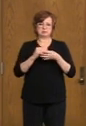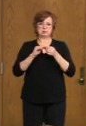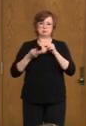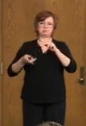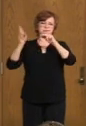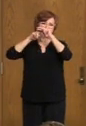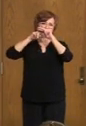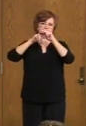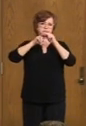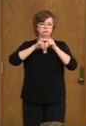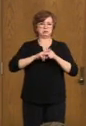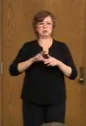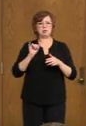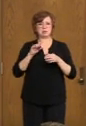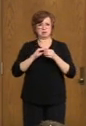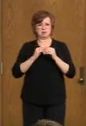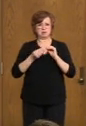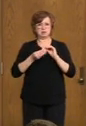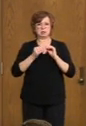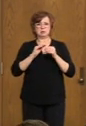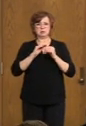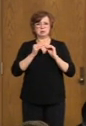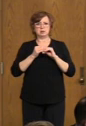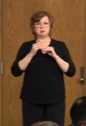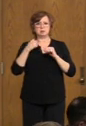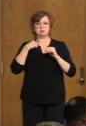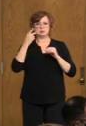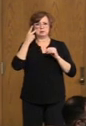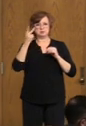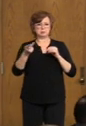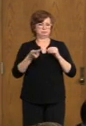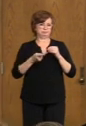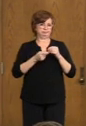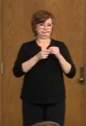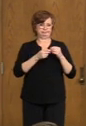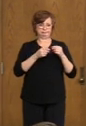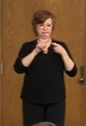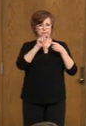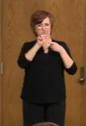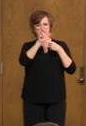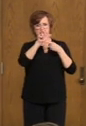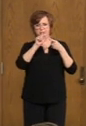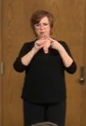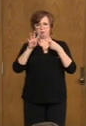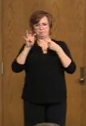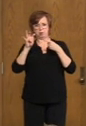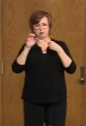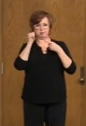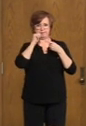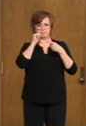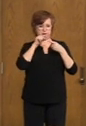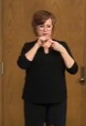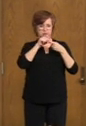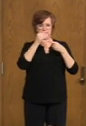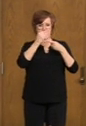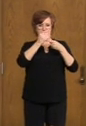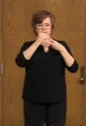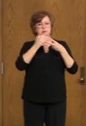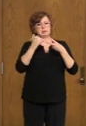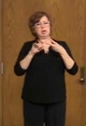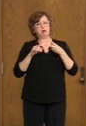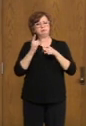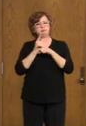over that? We saw cases of 300, 400. Now we're not seeing that signal so much, but we are seeing examples where